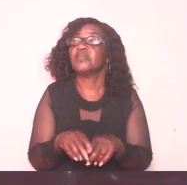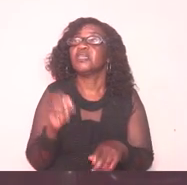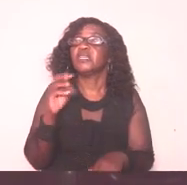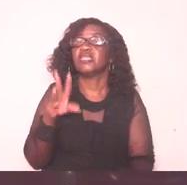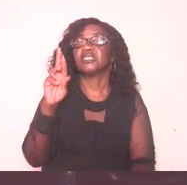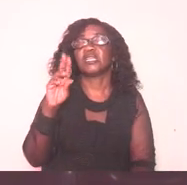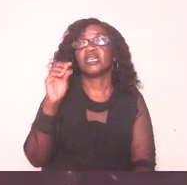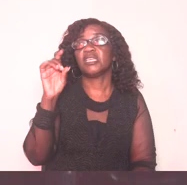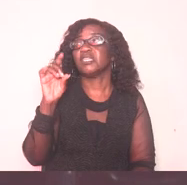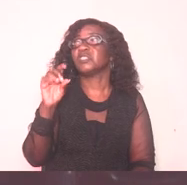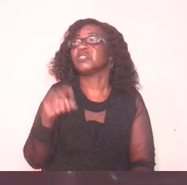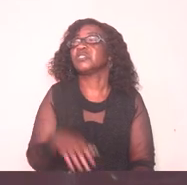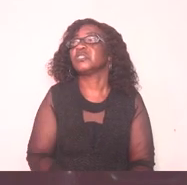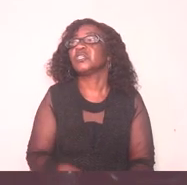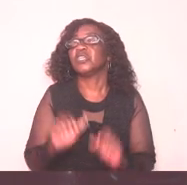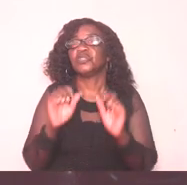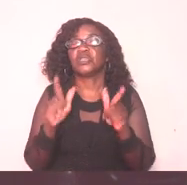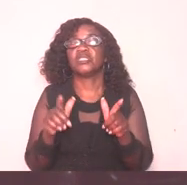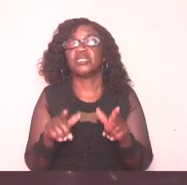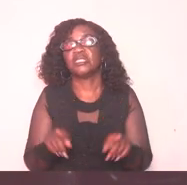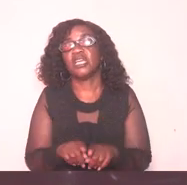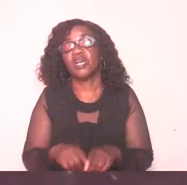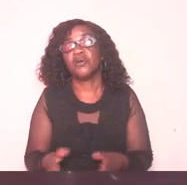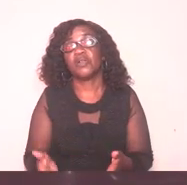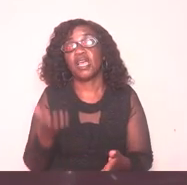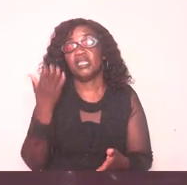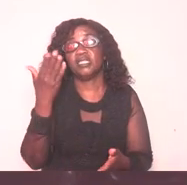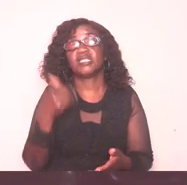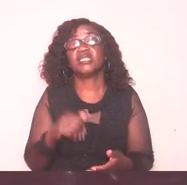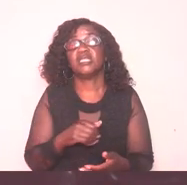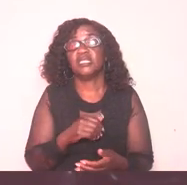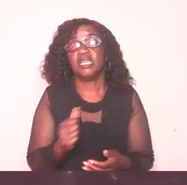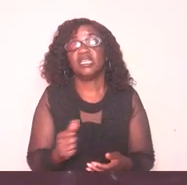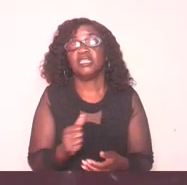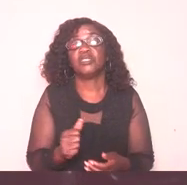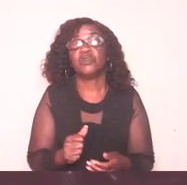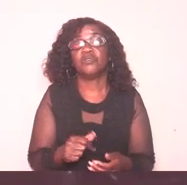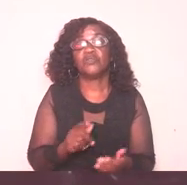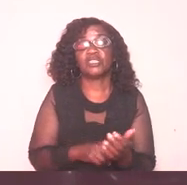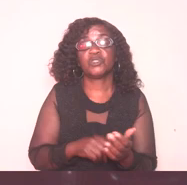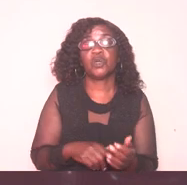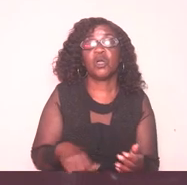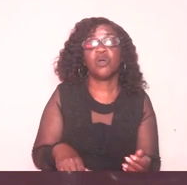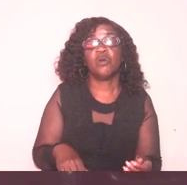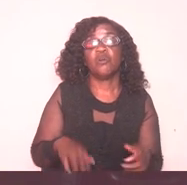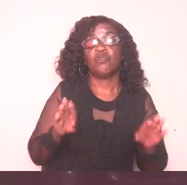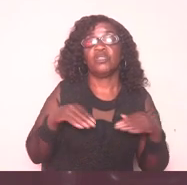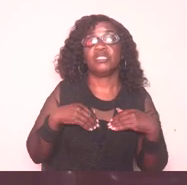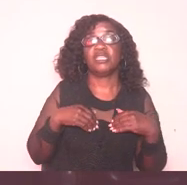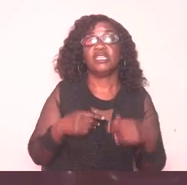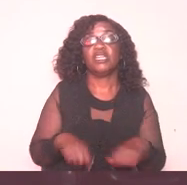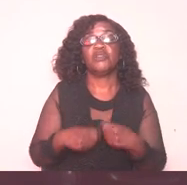SRH education facilities. Now, with the rise in the age of sexual consent, it now makes it difficult to offer resources